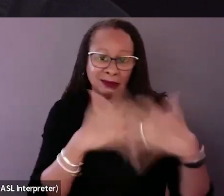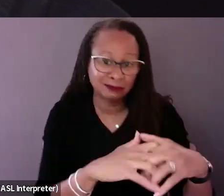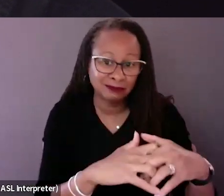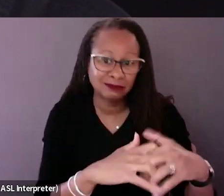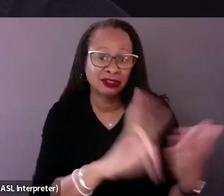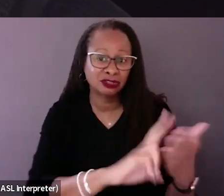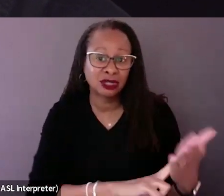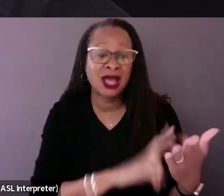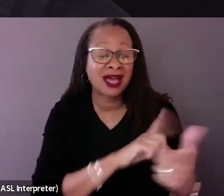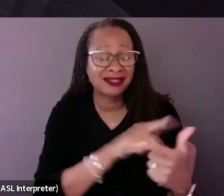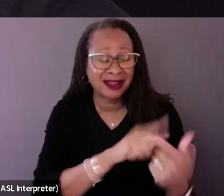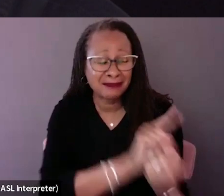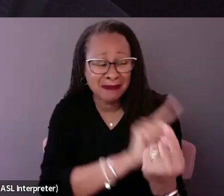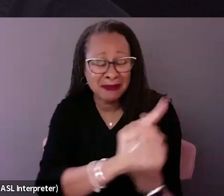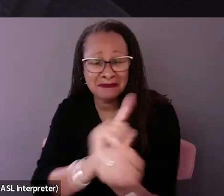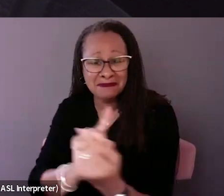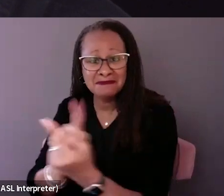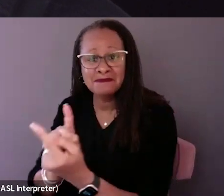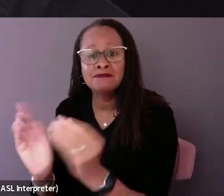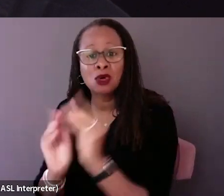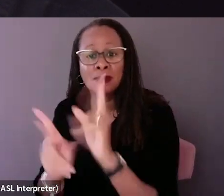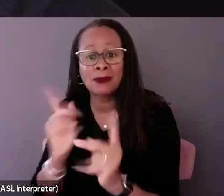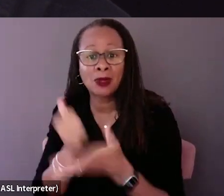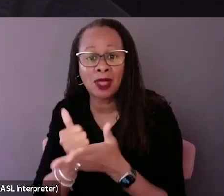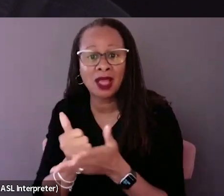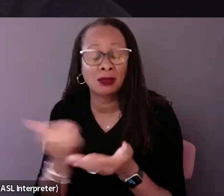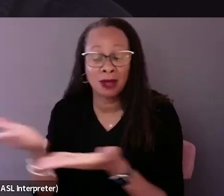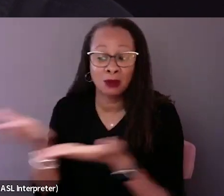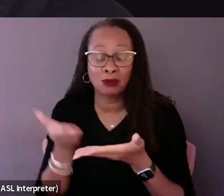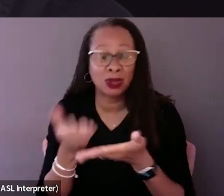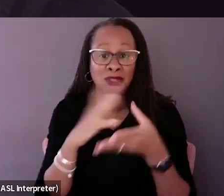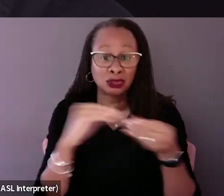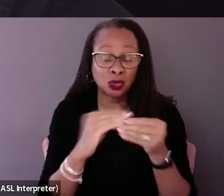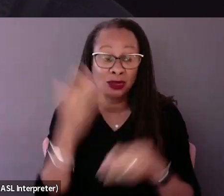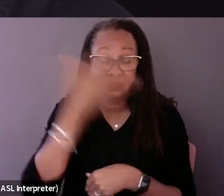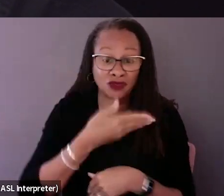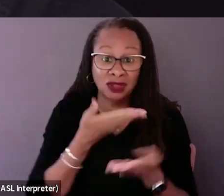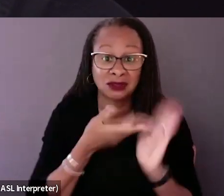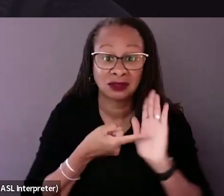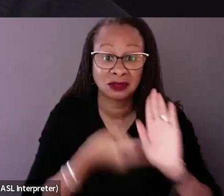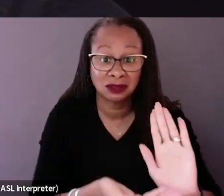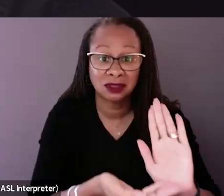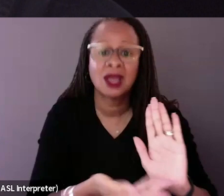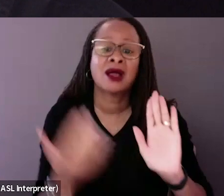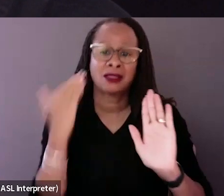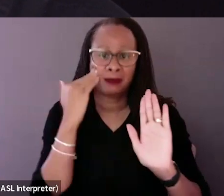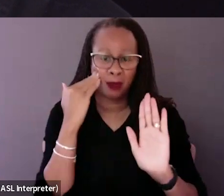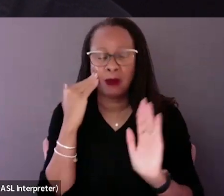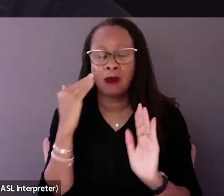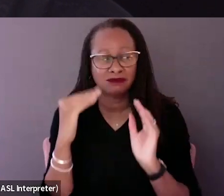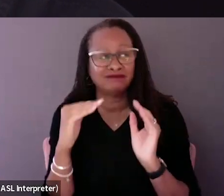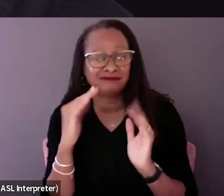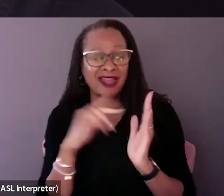to meet people that were going to help bring this story forward, the more that I knew I was on the right